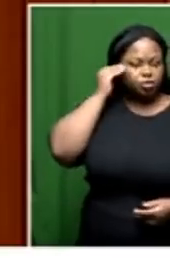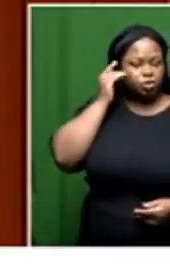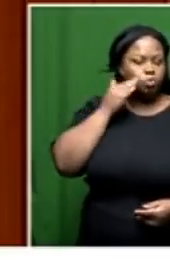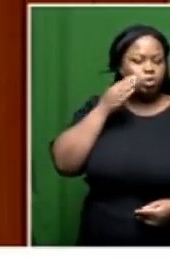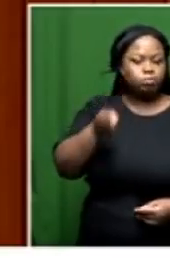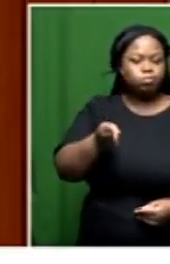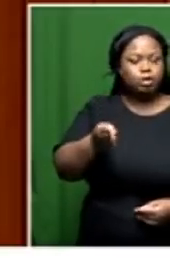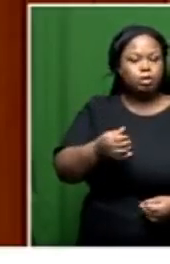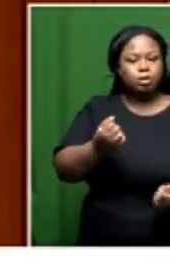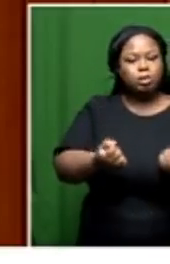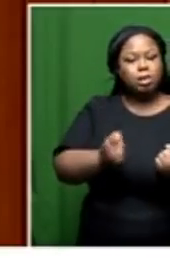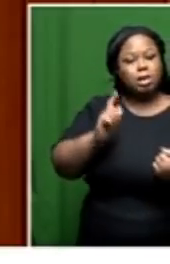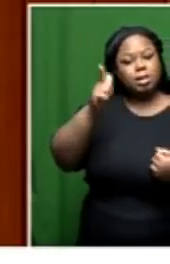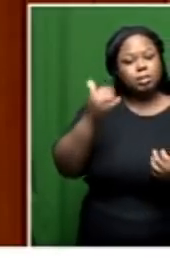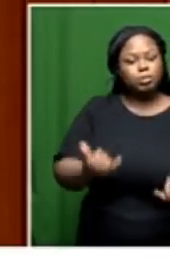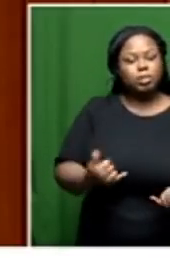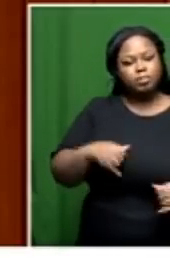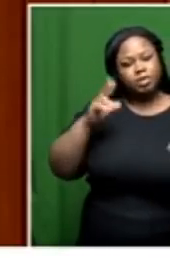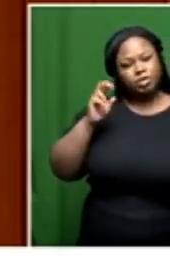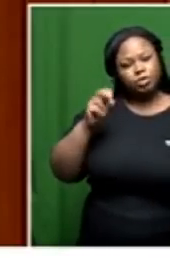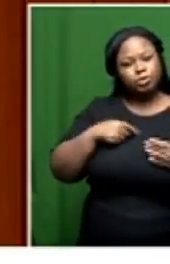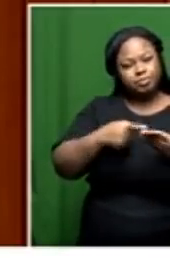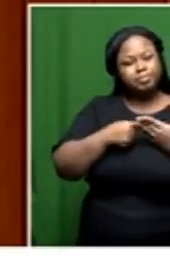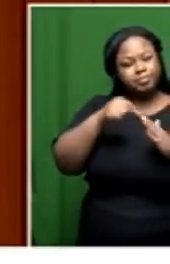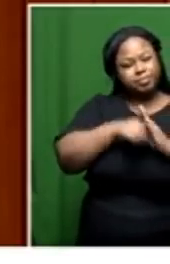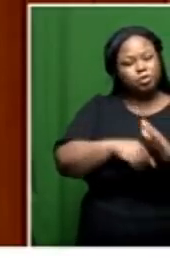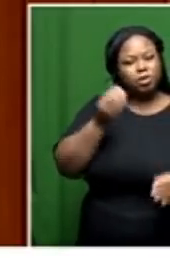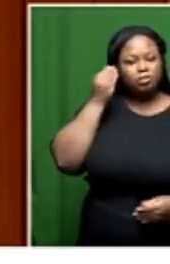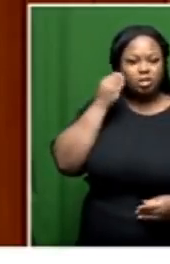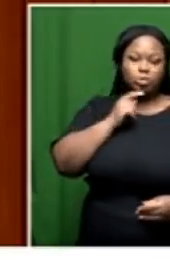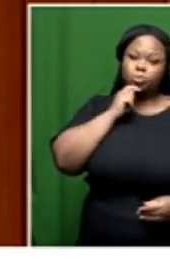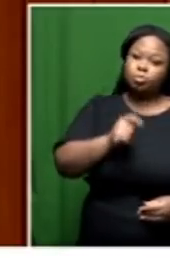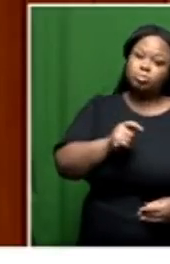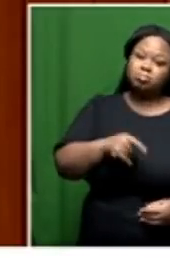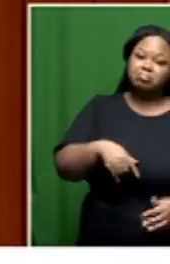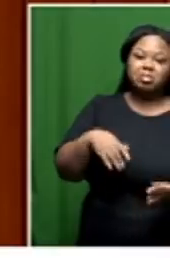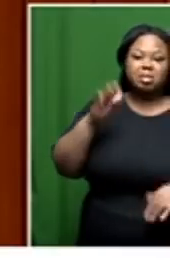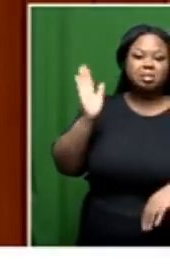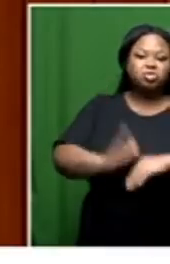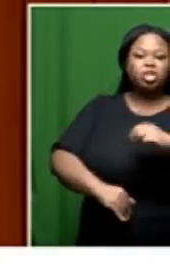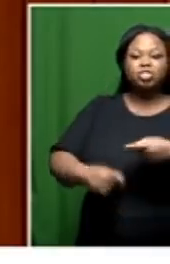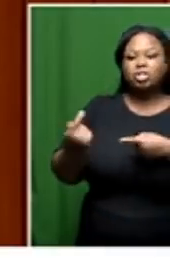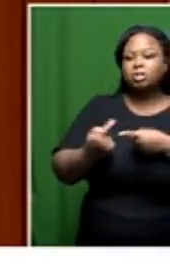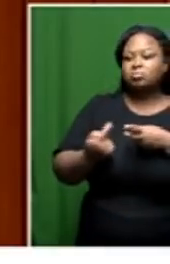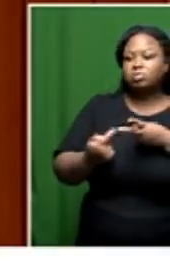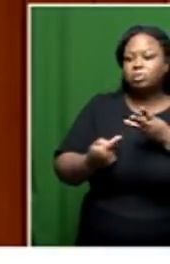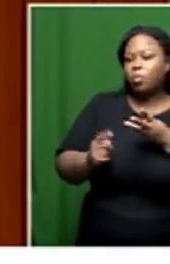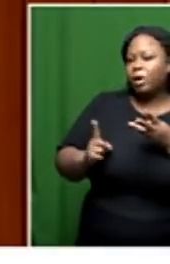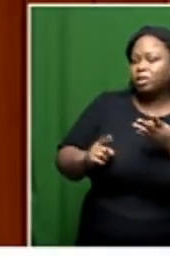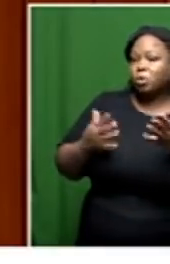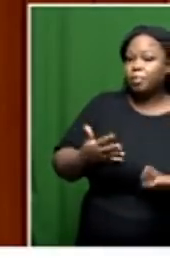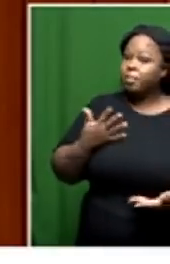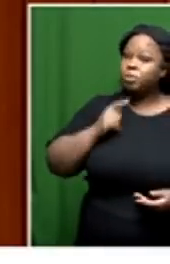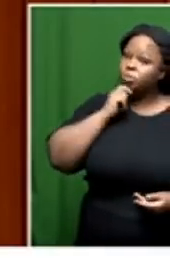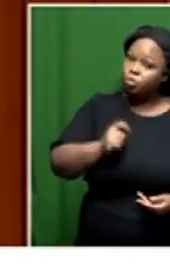the court later today, and these issues do come out and we find out what exactly are the charges and whether or not it was a fraudulent